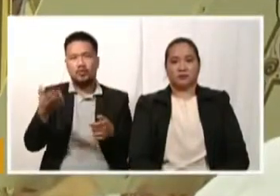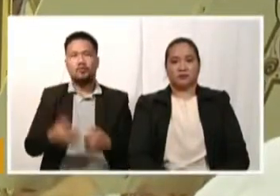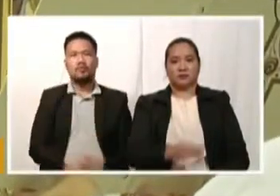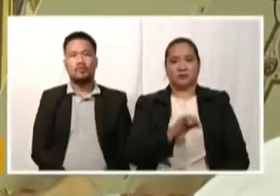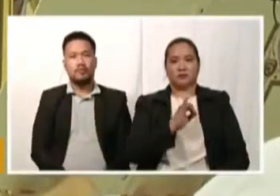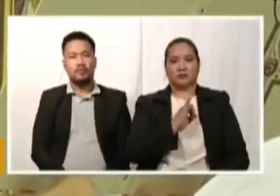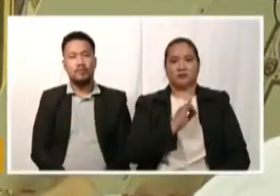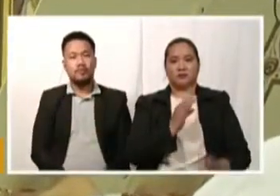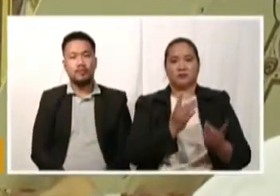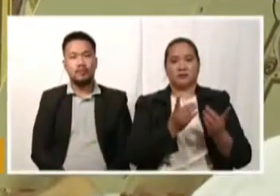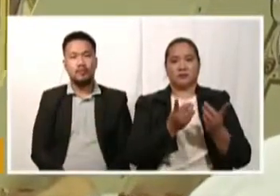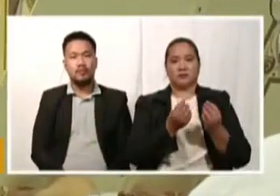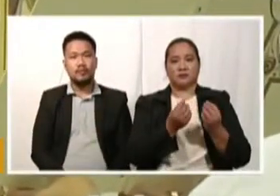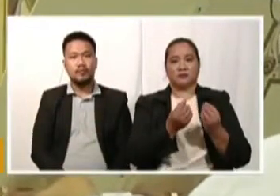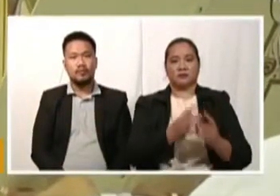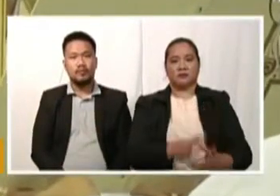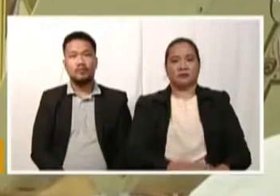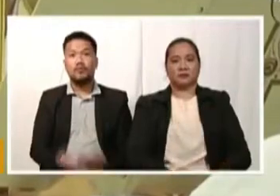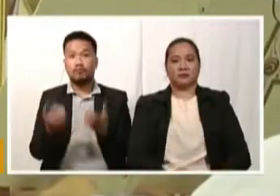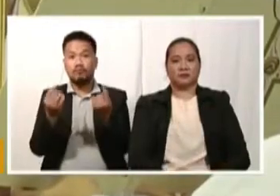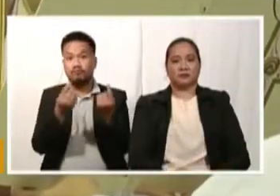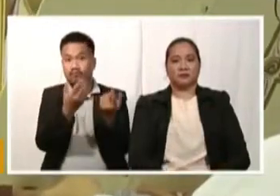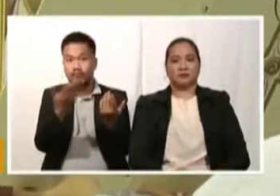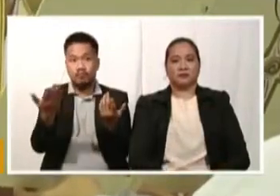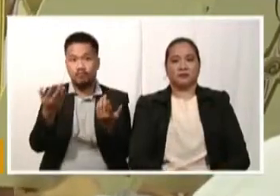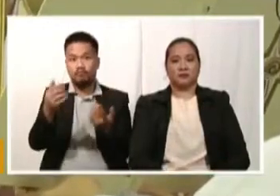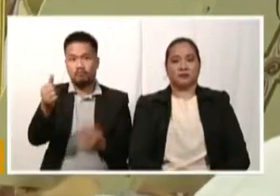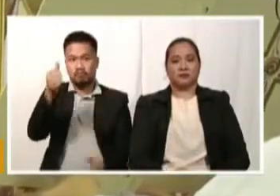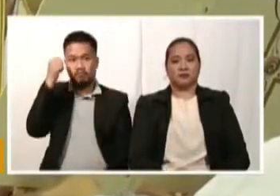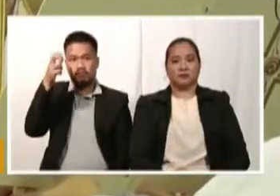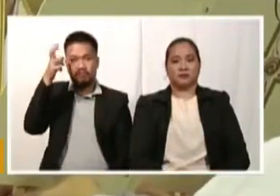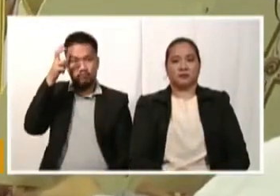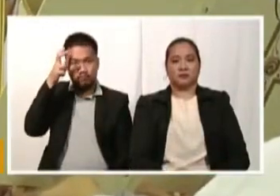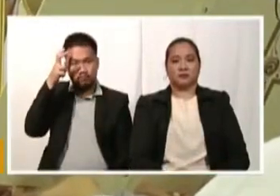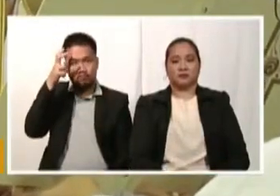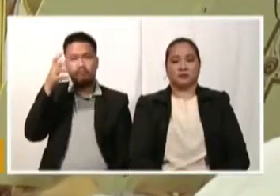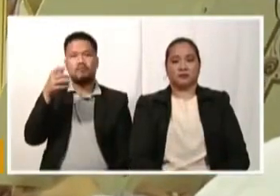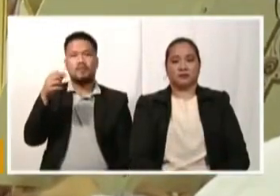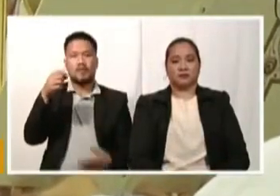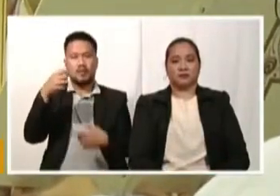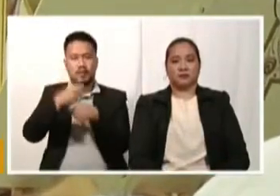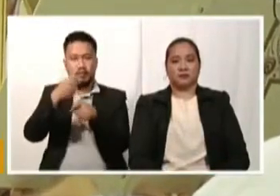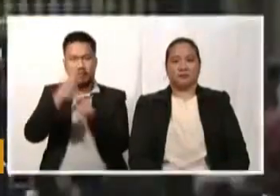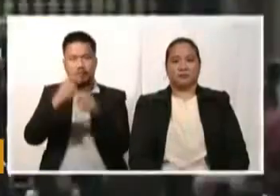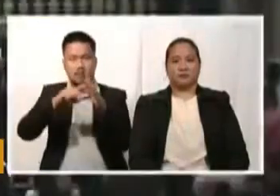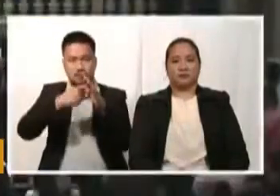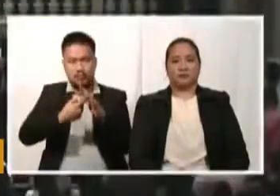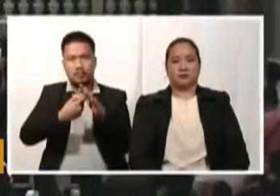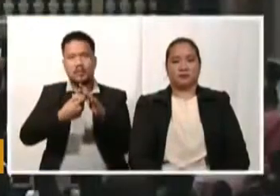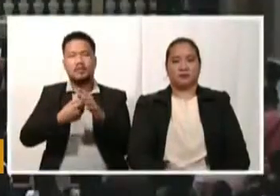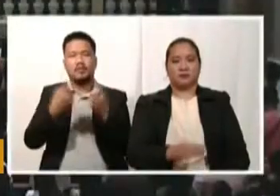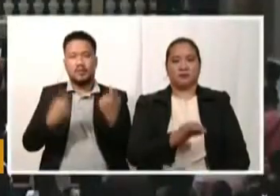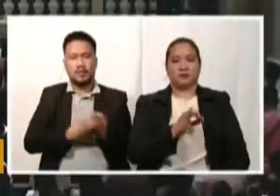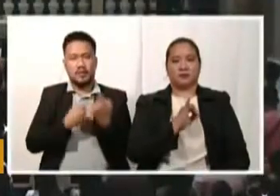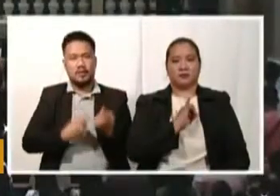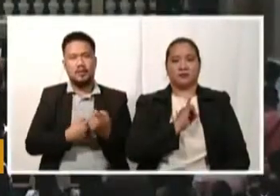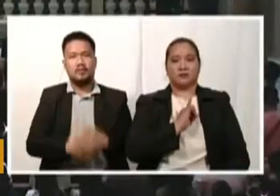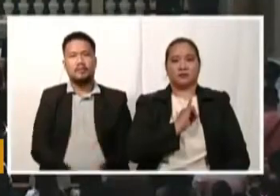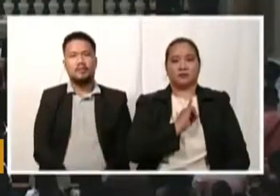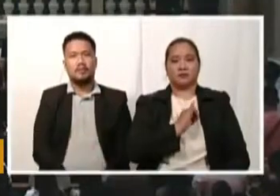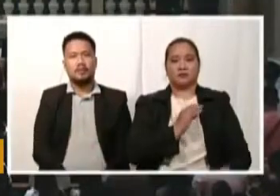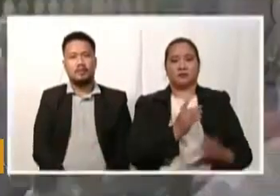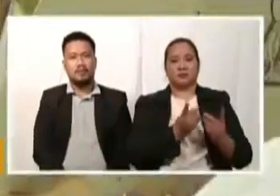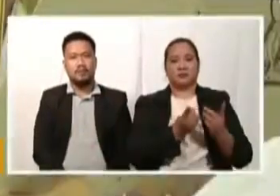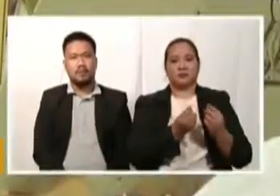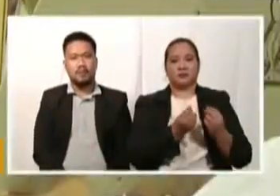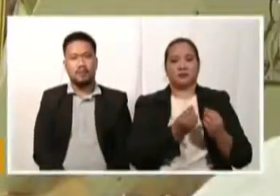do. Do you renounce Satan, the author and prince of sin? I do. Do